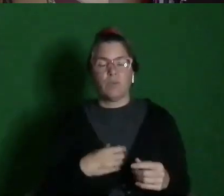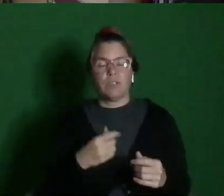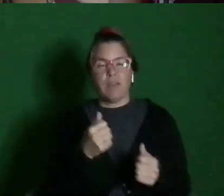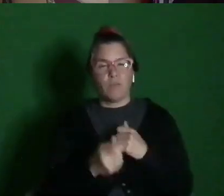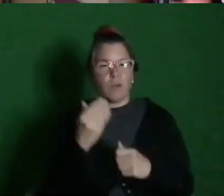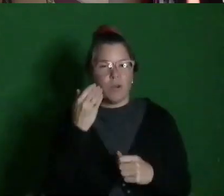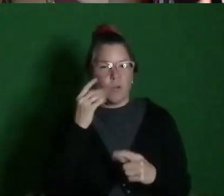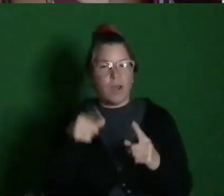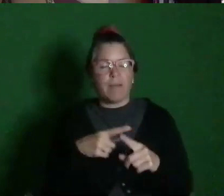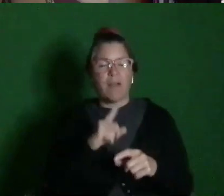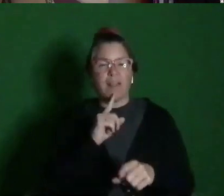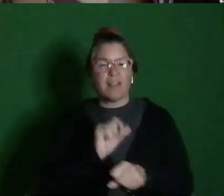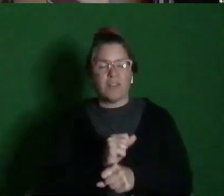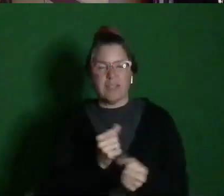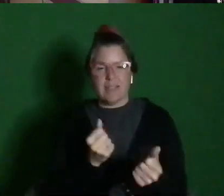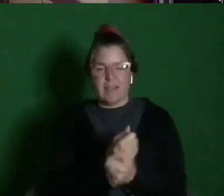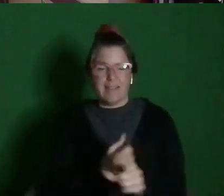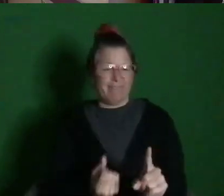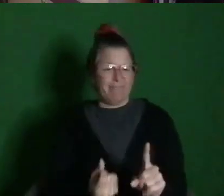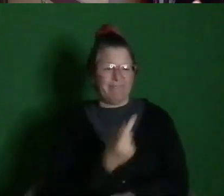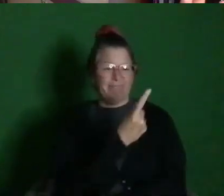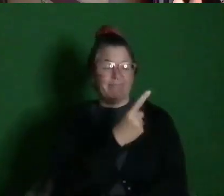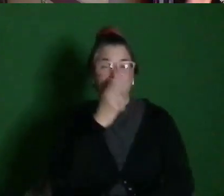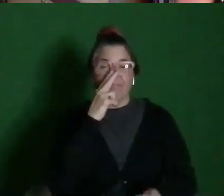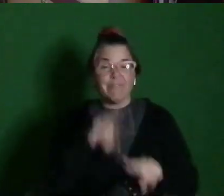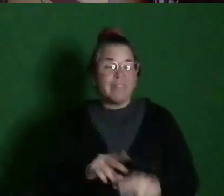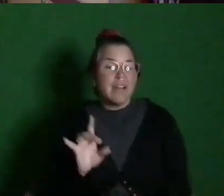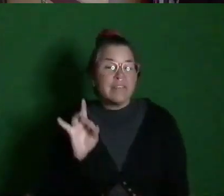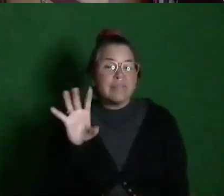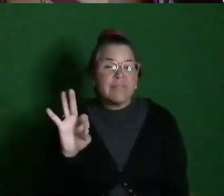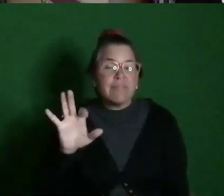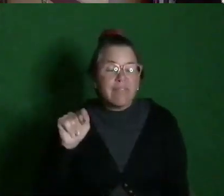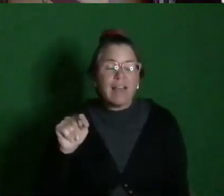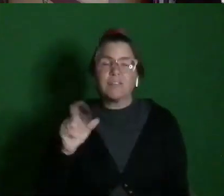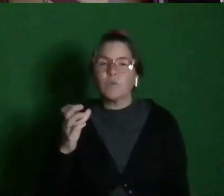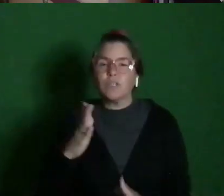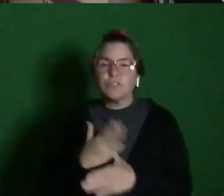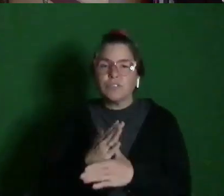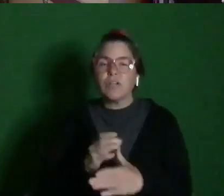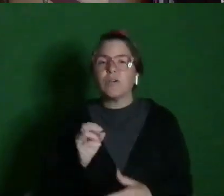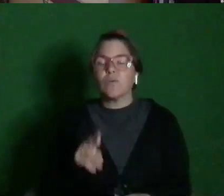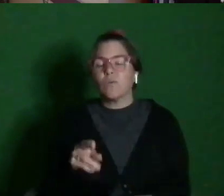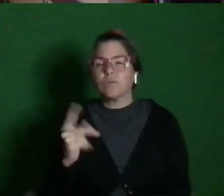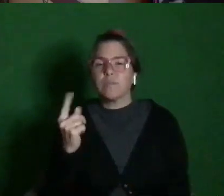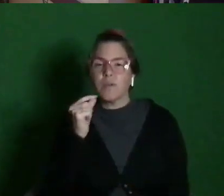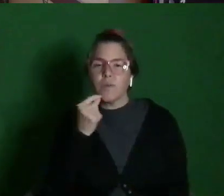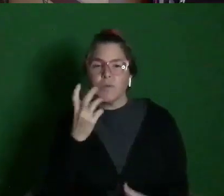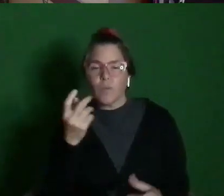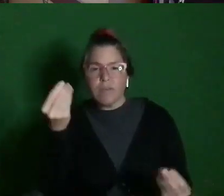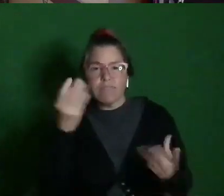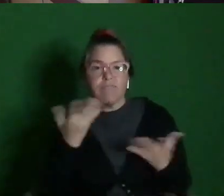knew about anything? So any kind of like fun fact that you love to share, or just something cool you really want to tell us